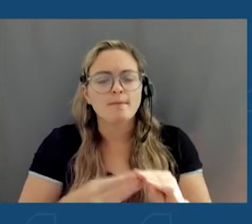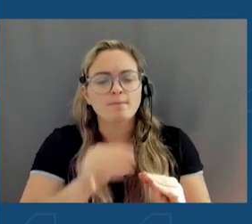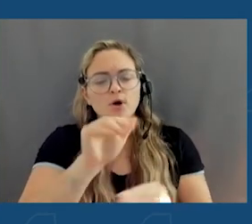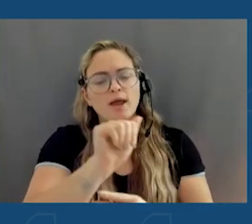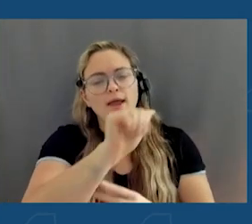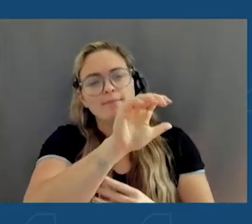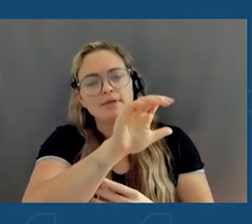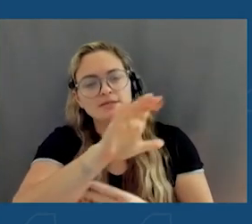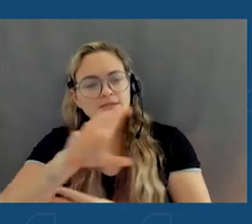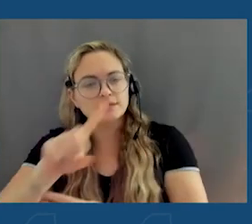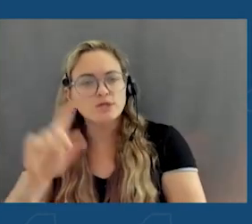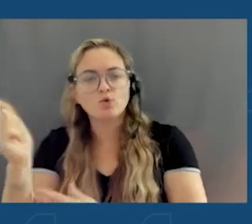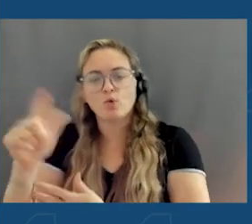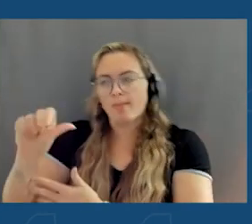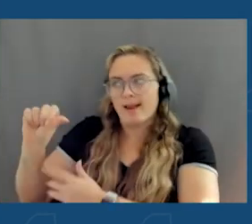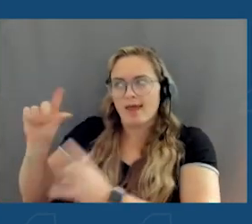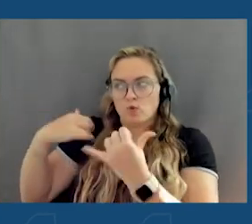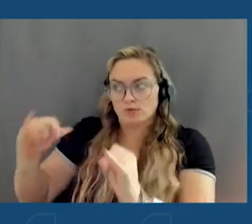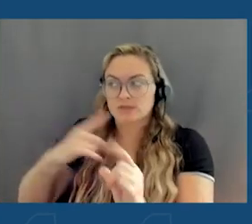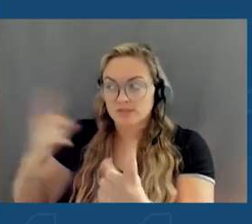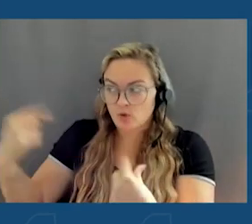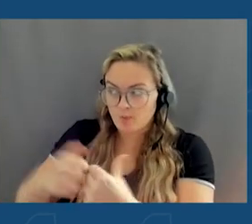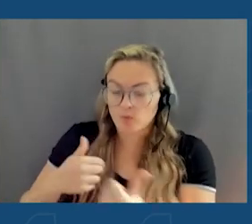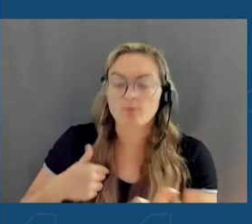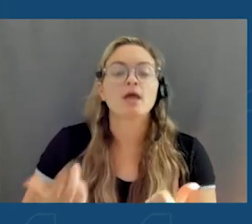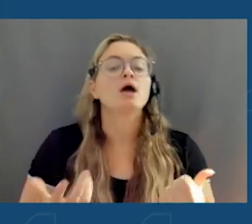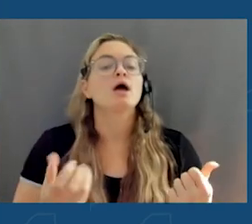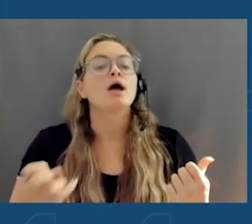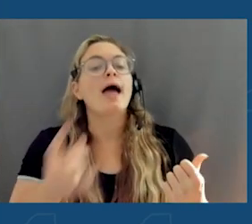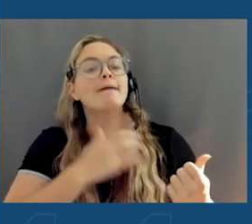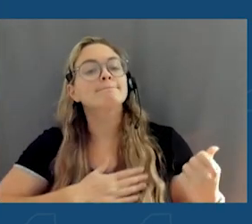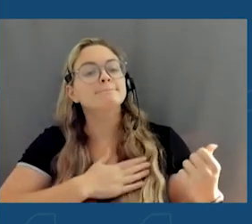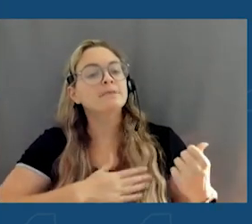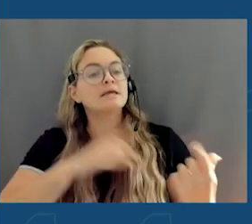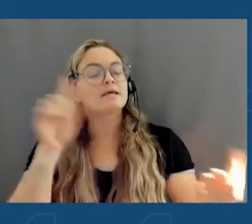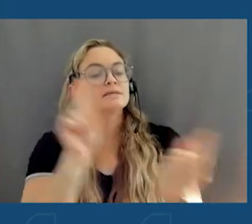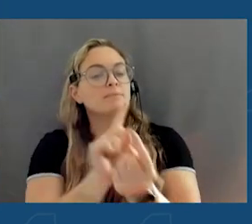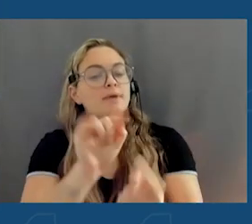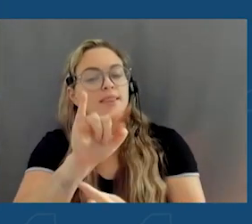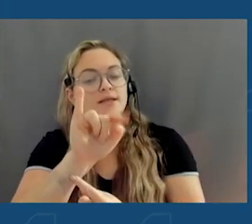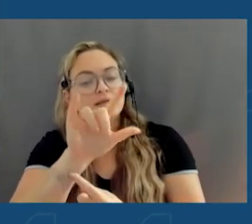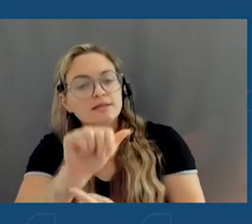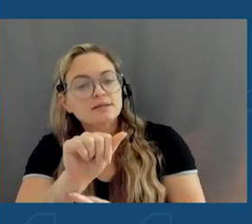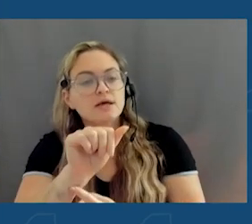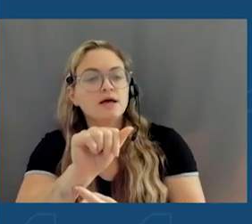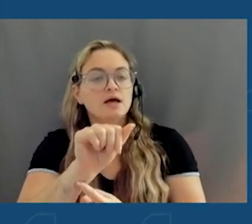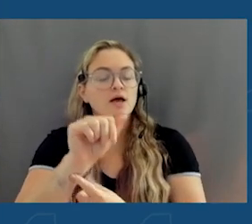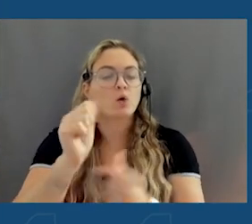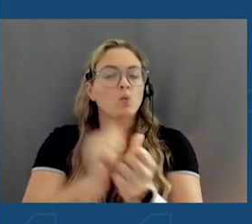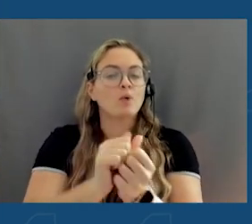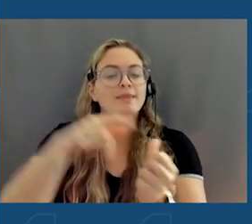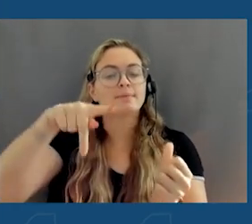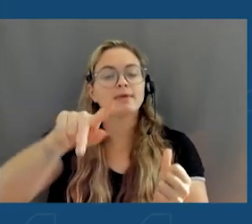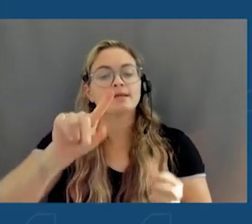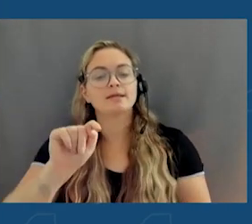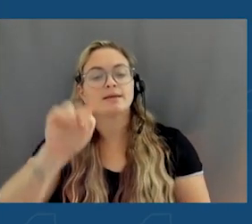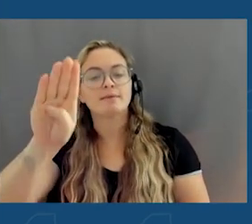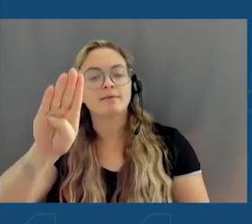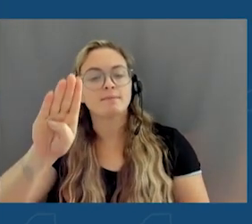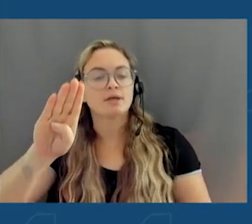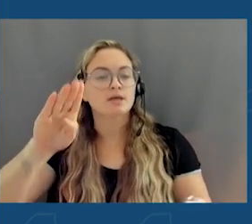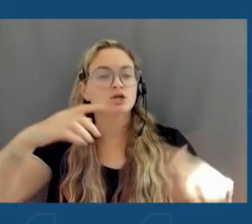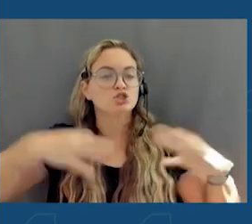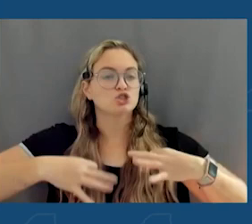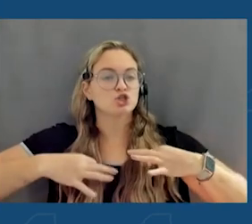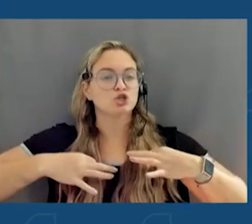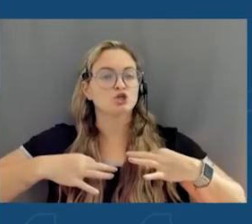of you are in A. You can still stay. You're coming with me. And please meet Leticia, can wave with the PTP shirt and hats over there. If you are C